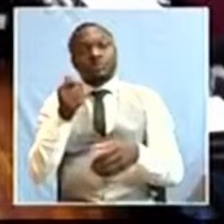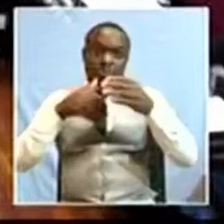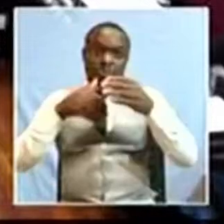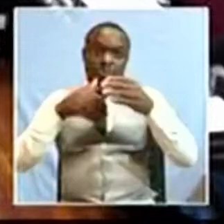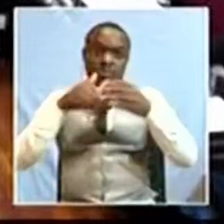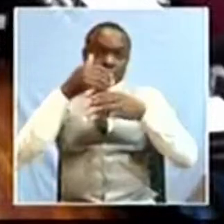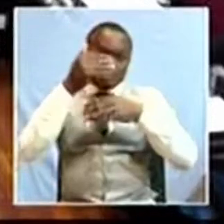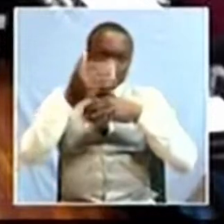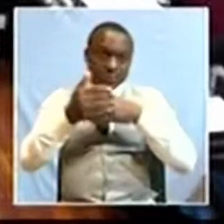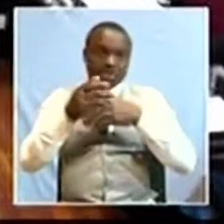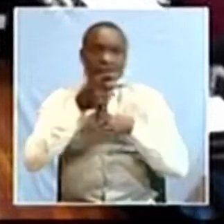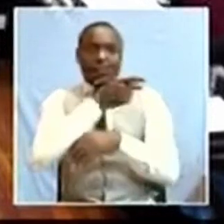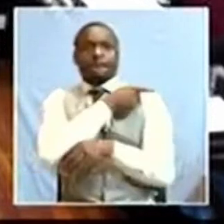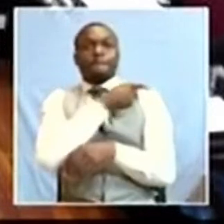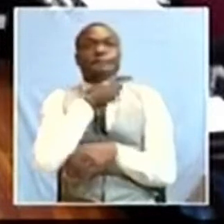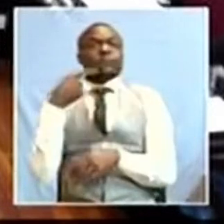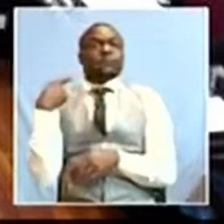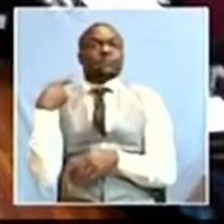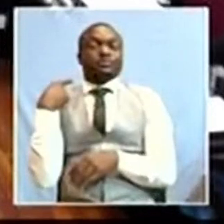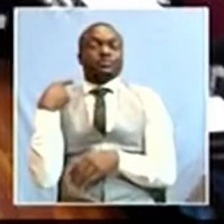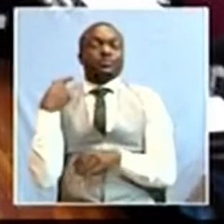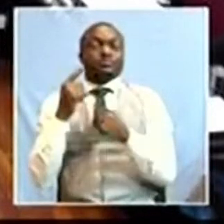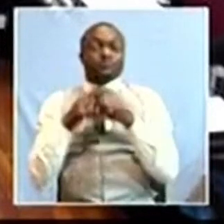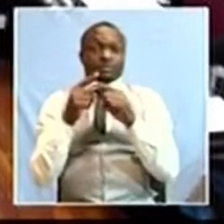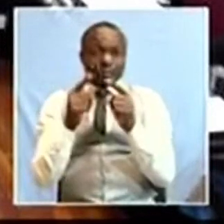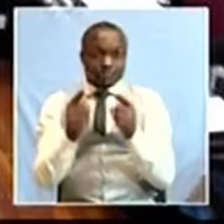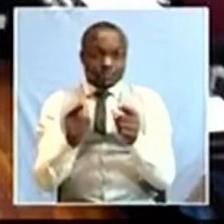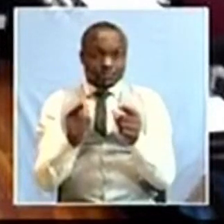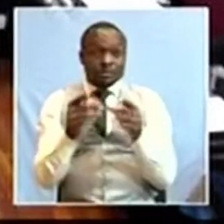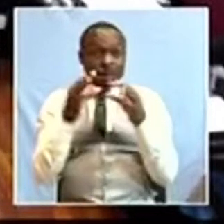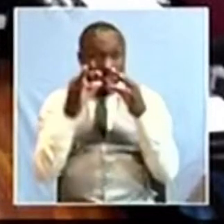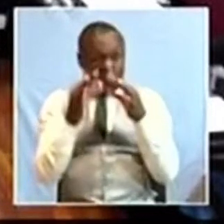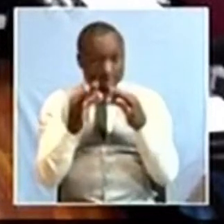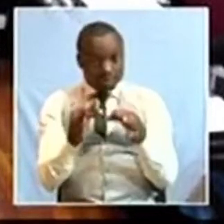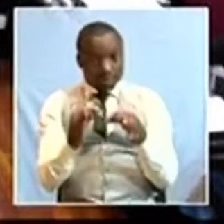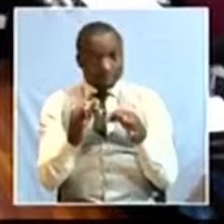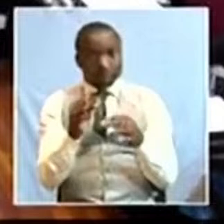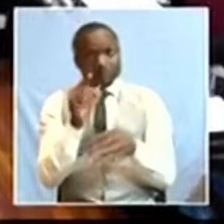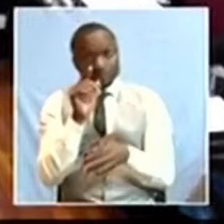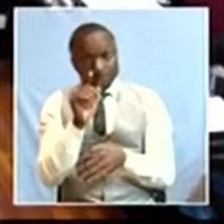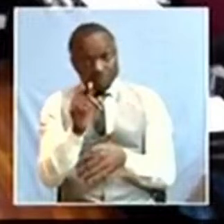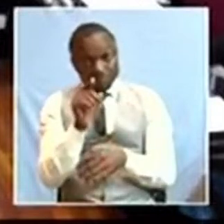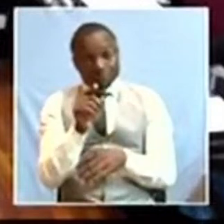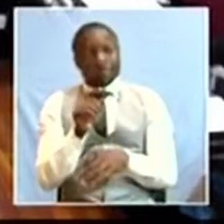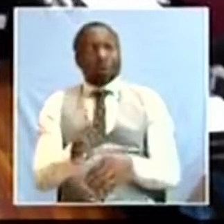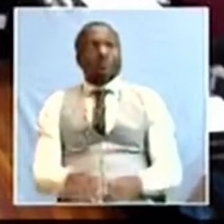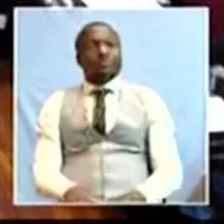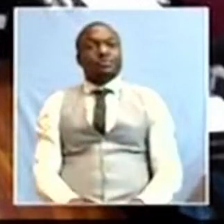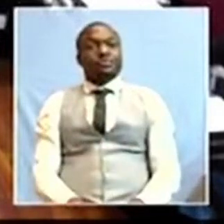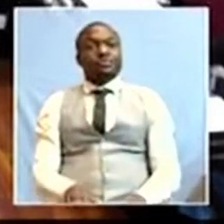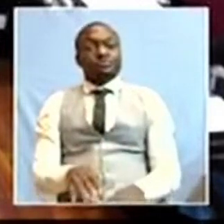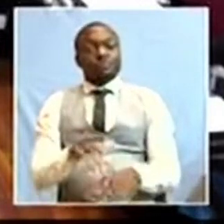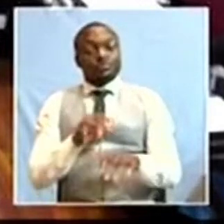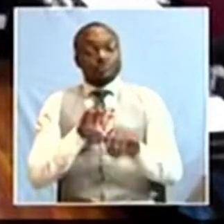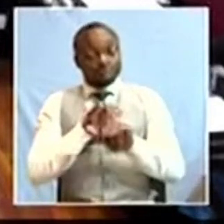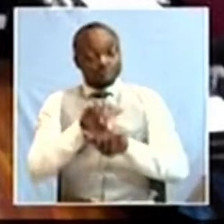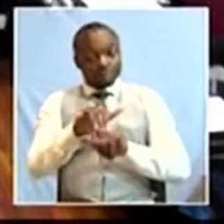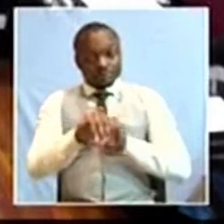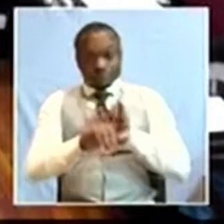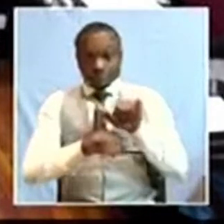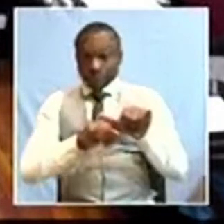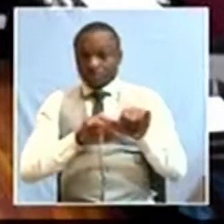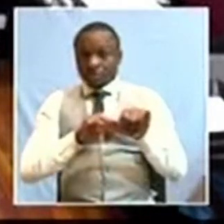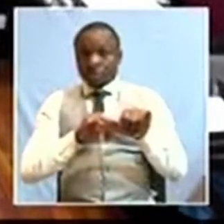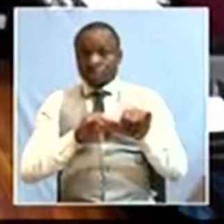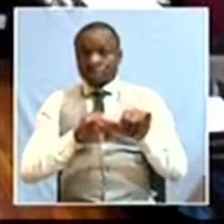outside Parliament. However, should you willfully, deliberately